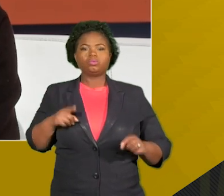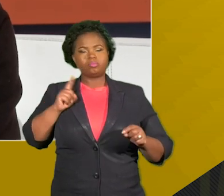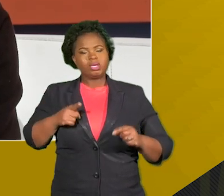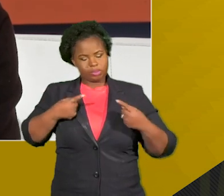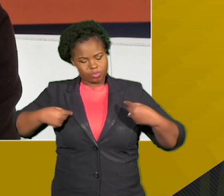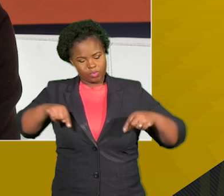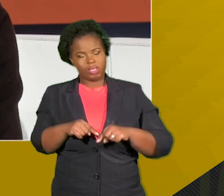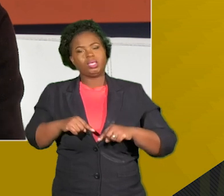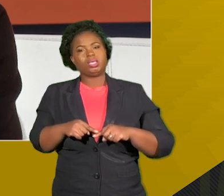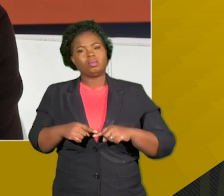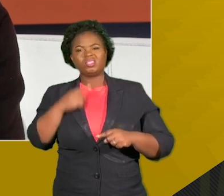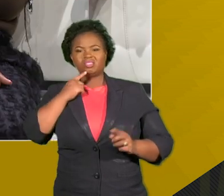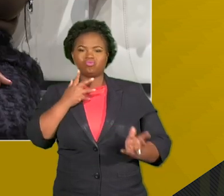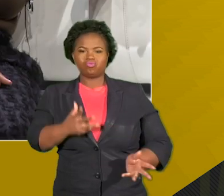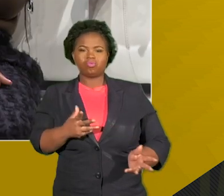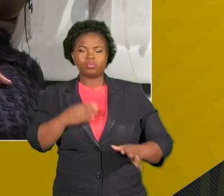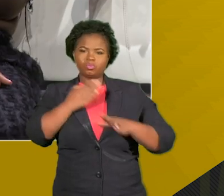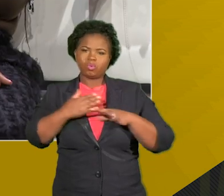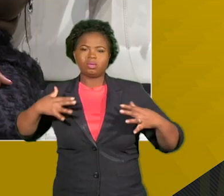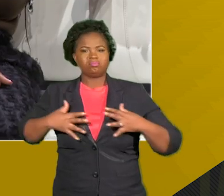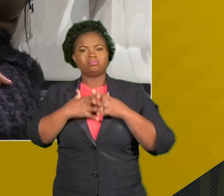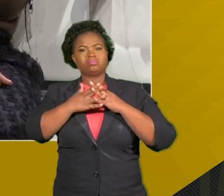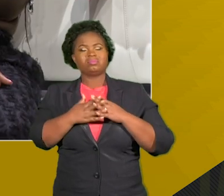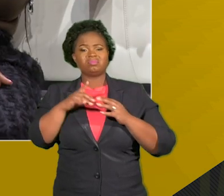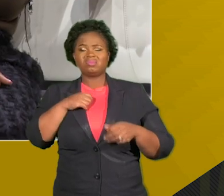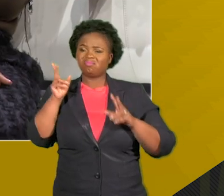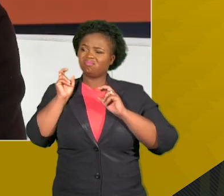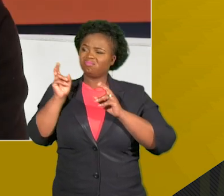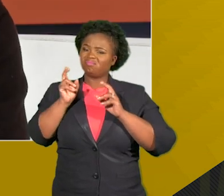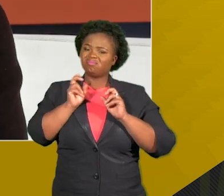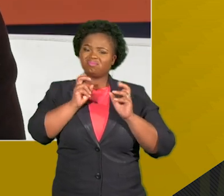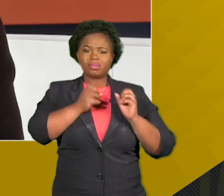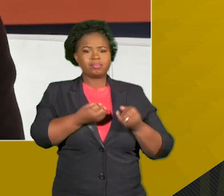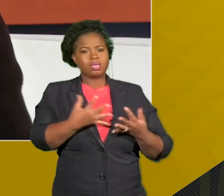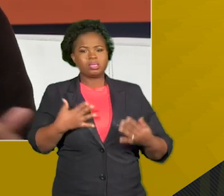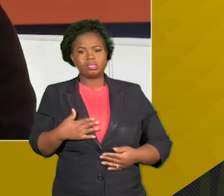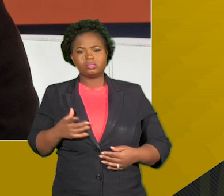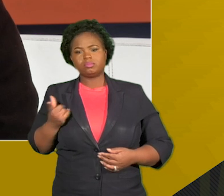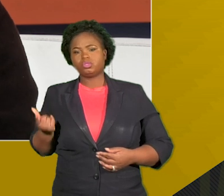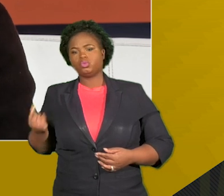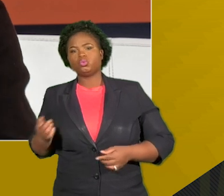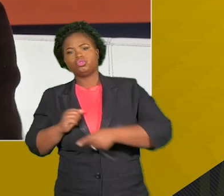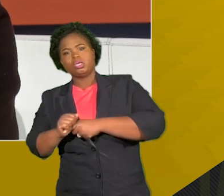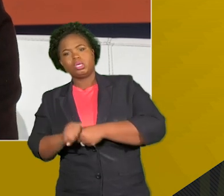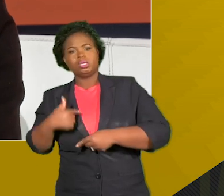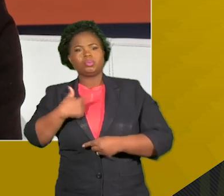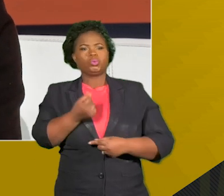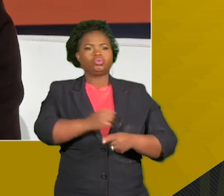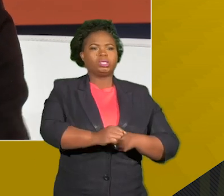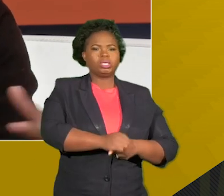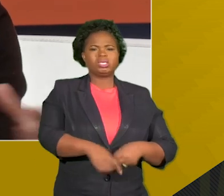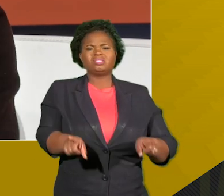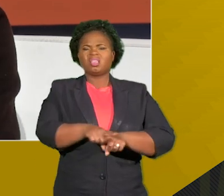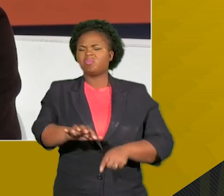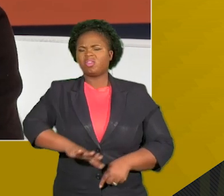combine amongst ourselves, guys, and work together. Because when I was listening to people here, who's doing a training, Nomunyuenzi training, around the same